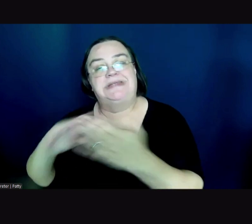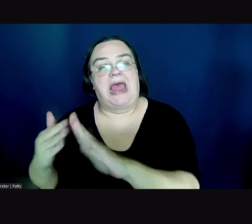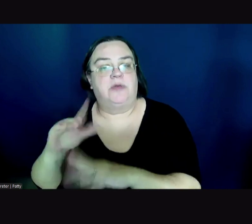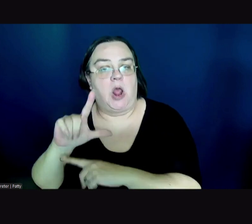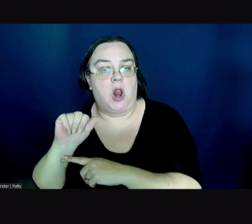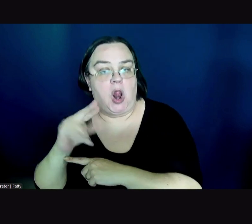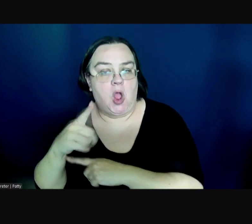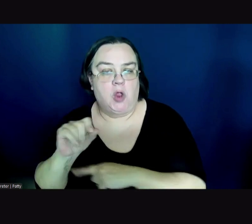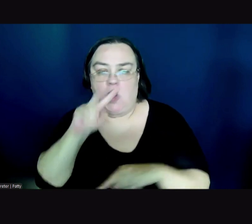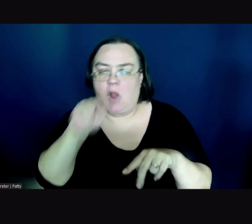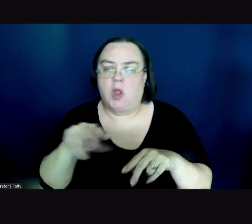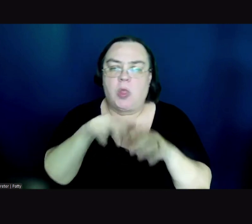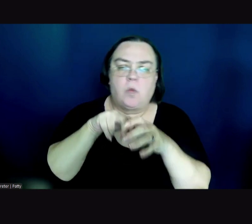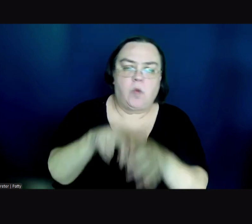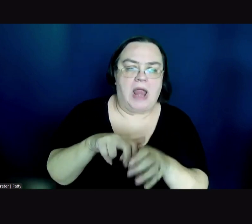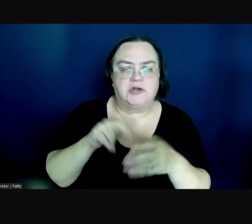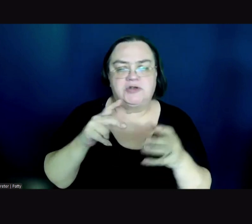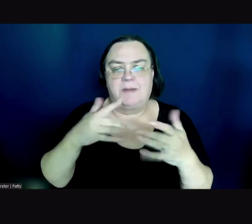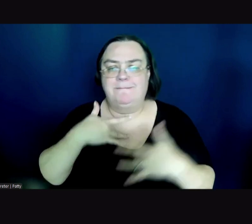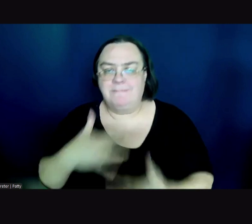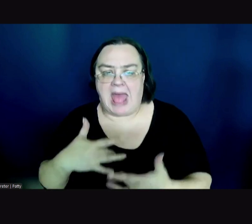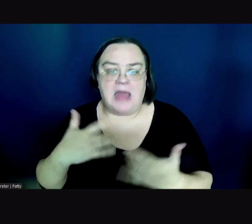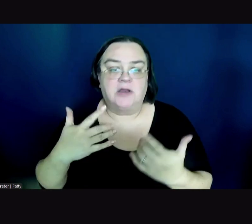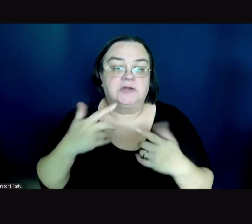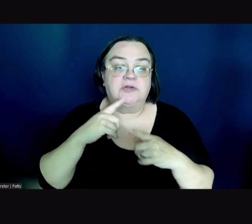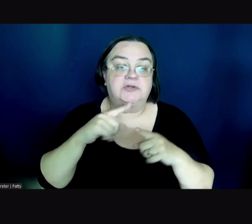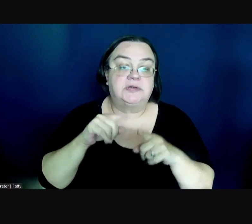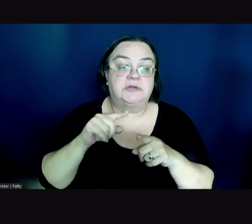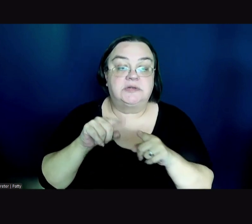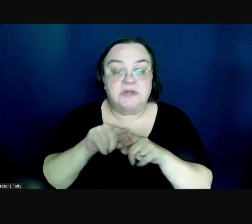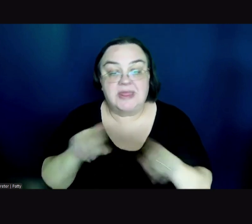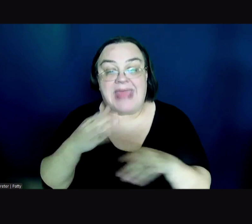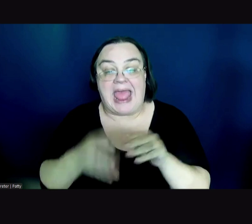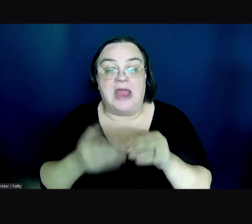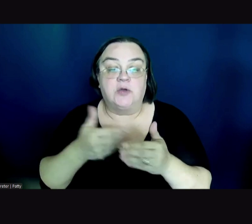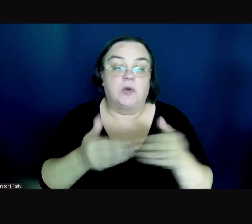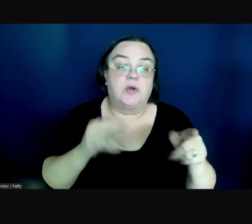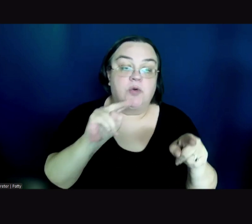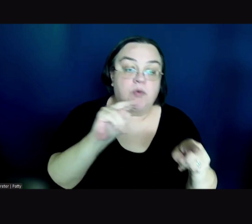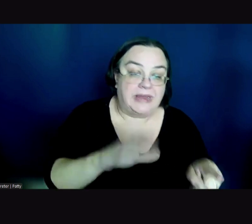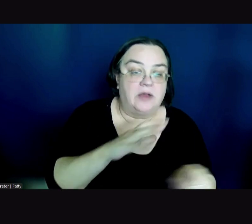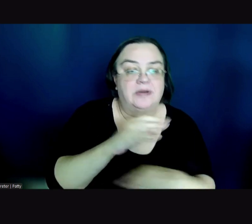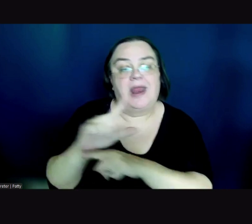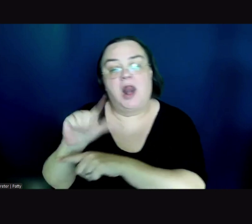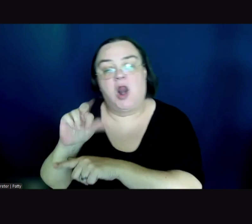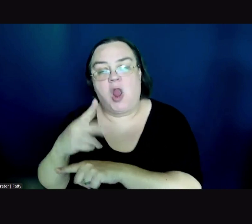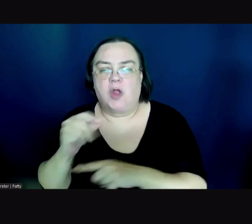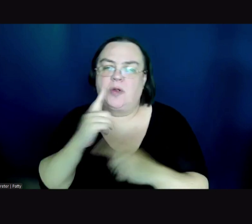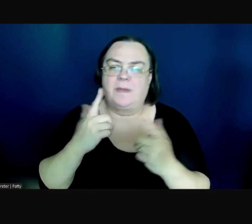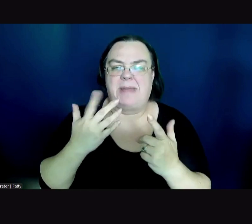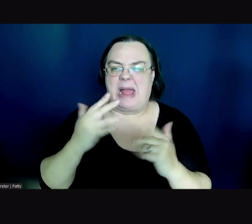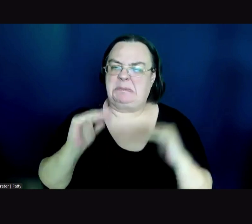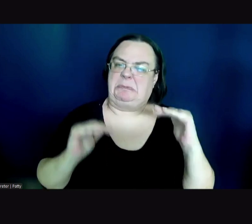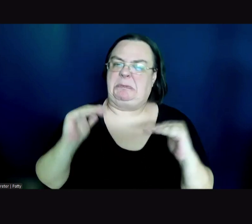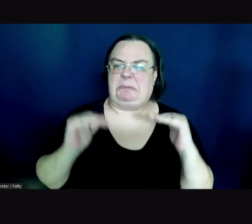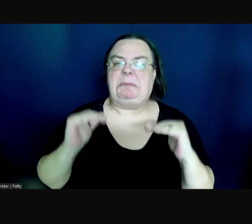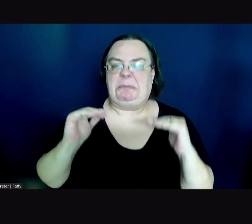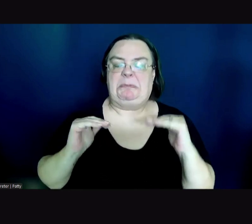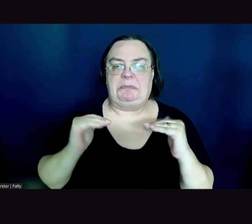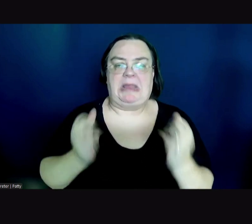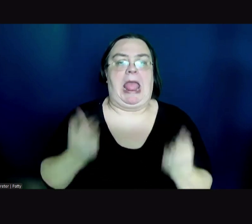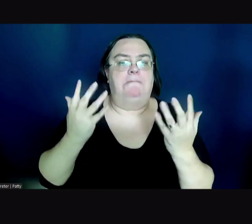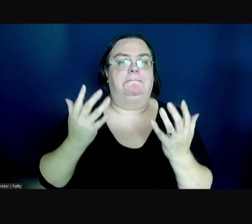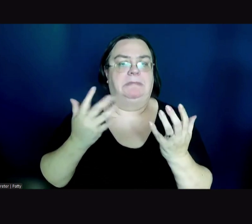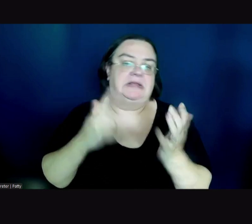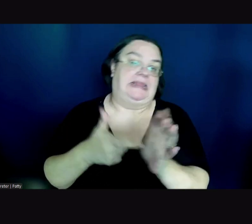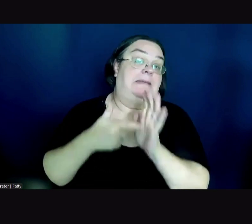those spurs, the end towards New Carrollton, the end towards downtown Largo, have about even ridership in terms of demand. So